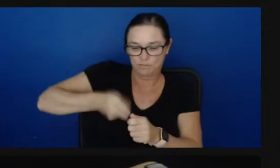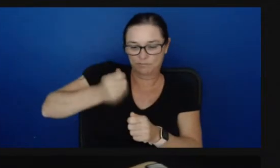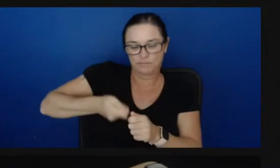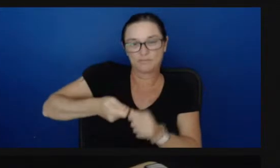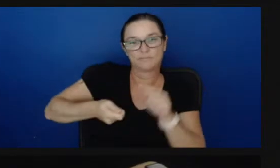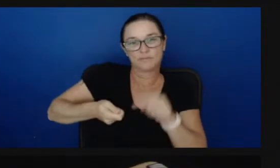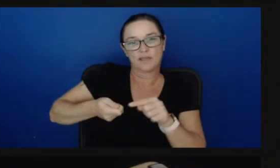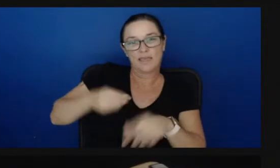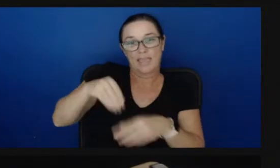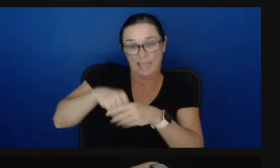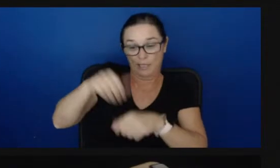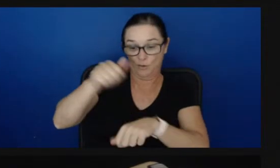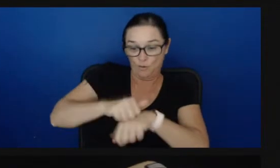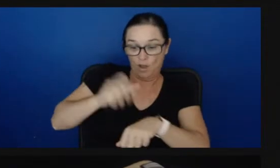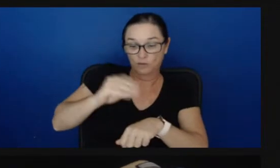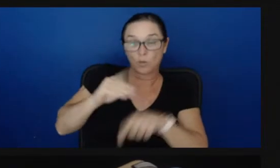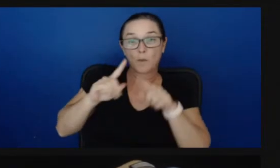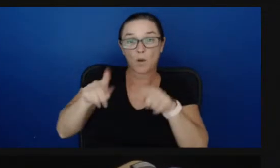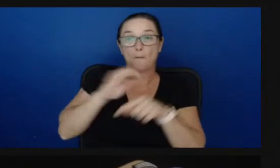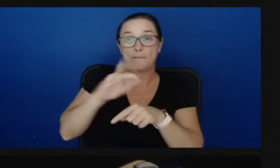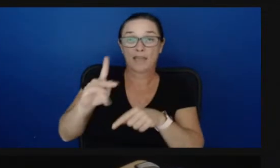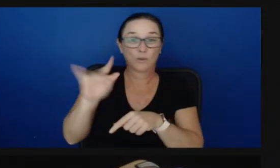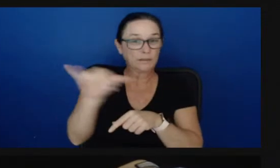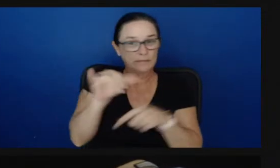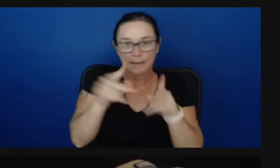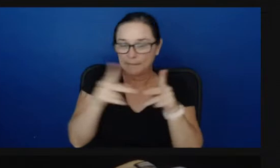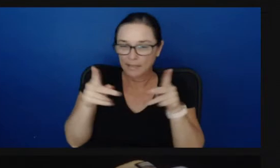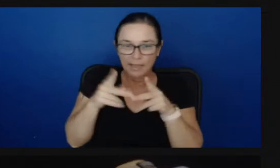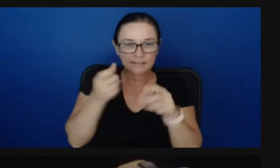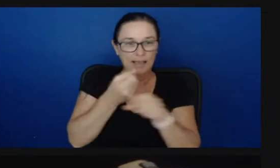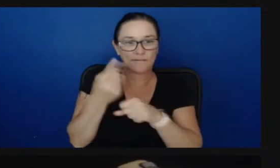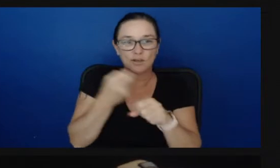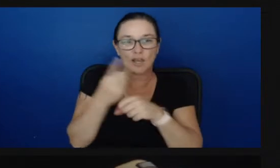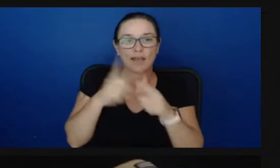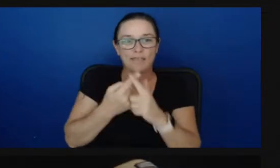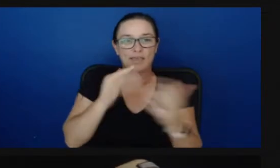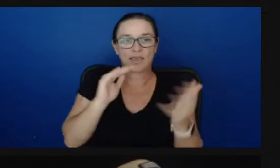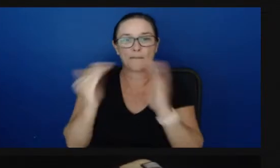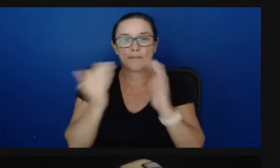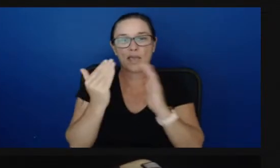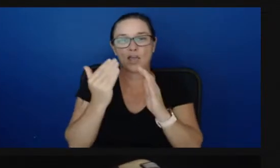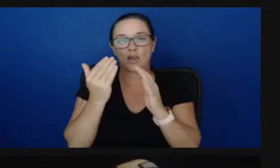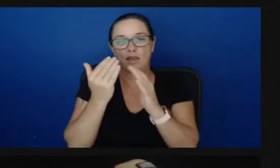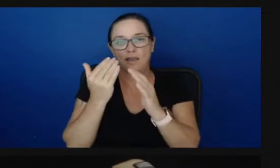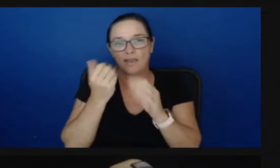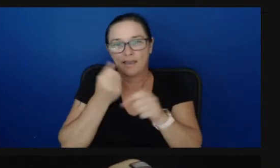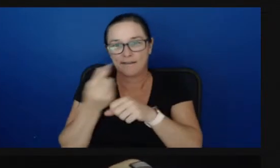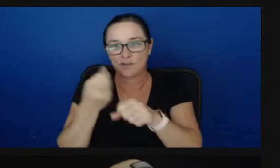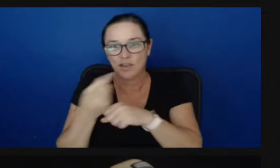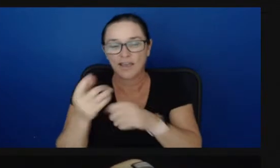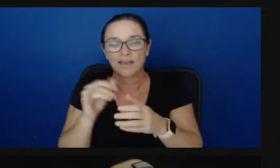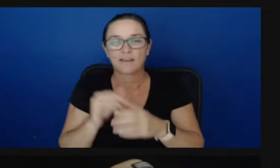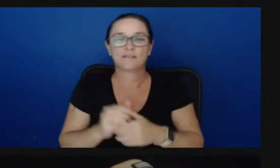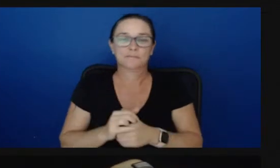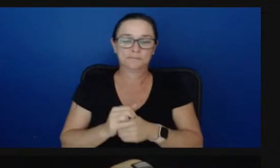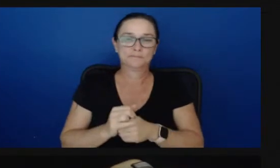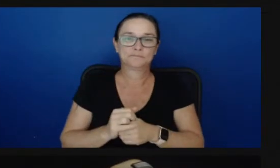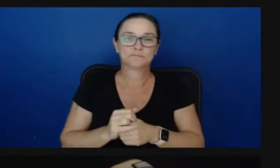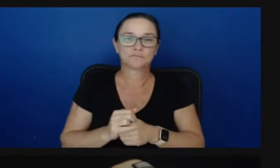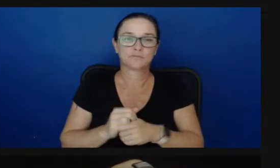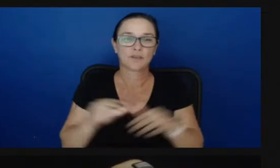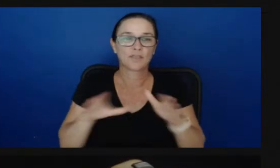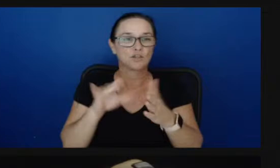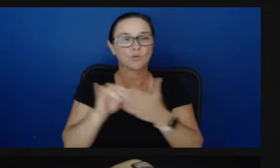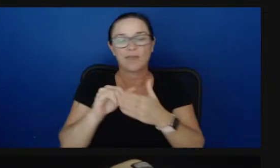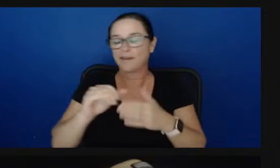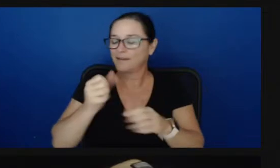location every year. They can compare the data year to year to year. So this is their annual campaign. They do it on Kilauea every